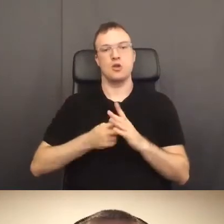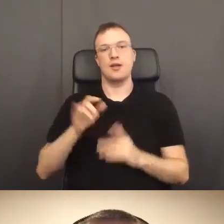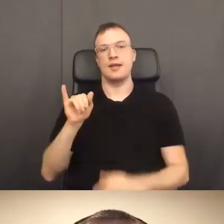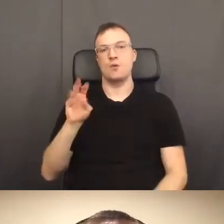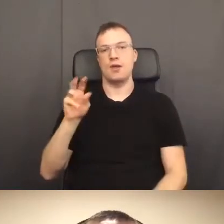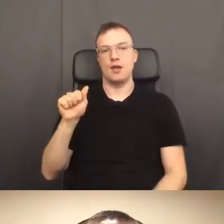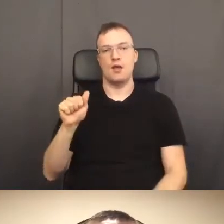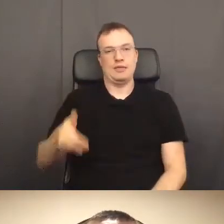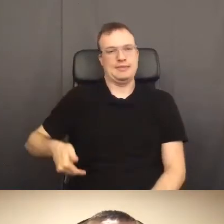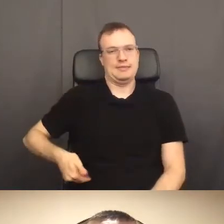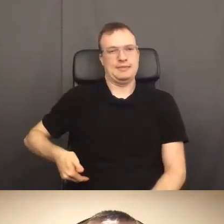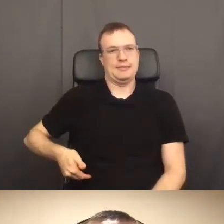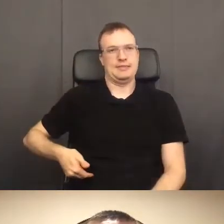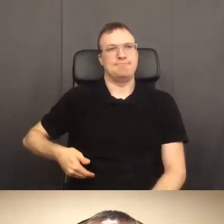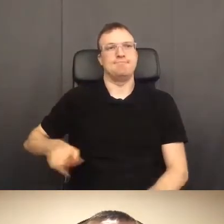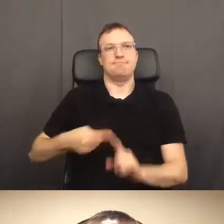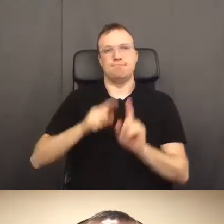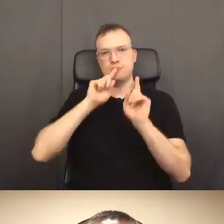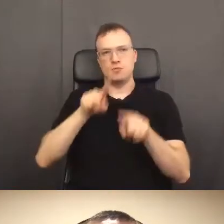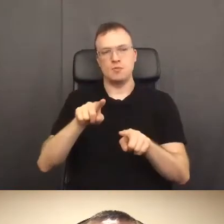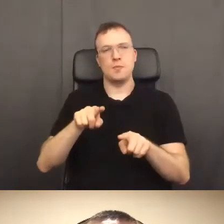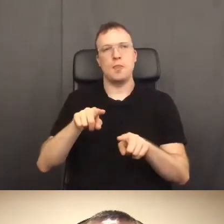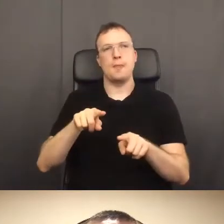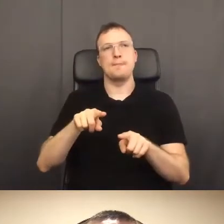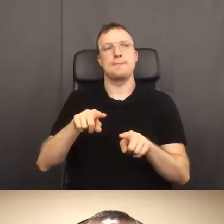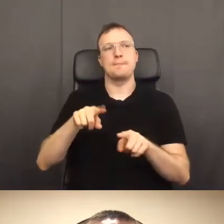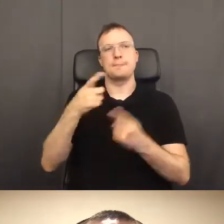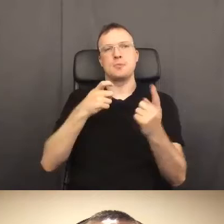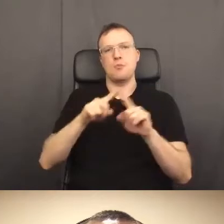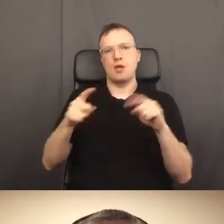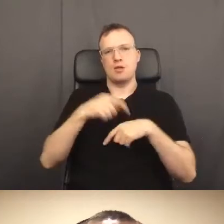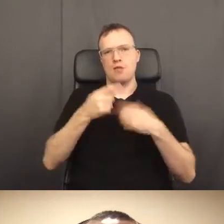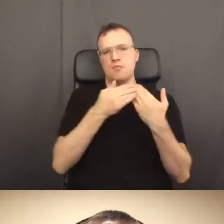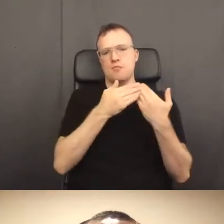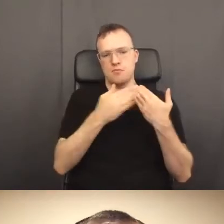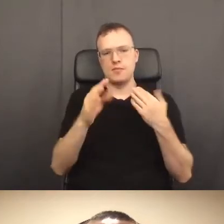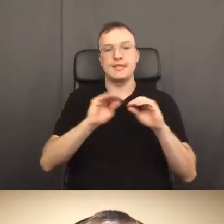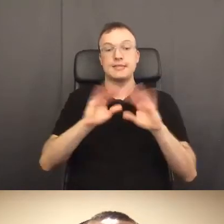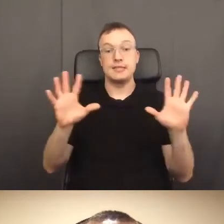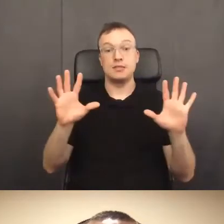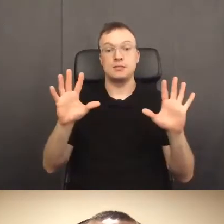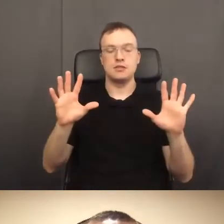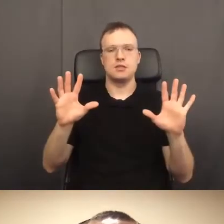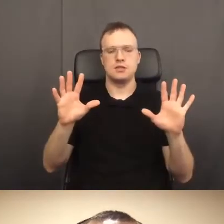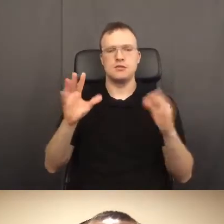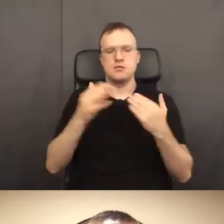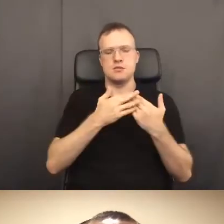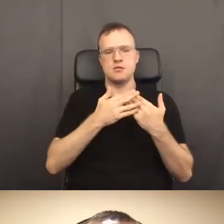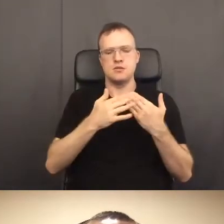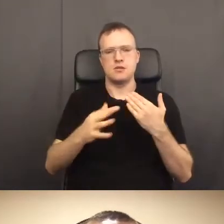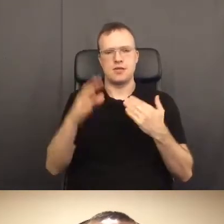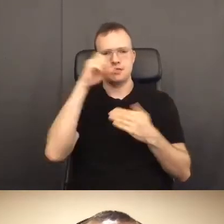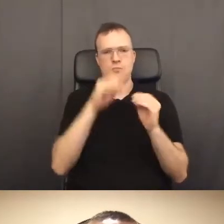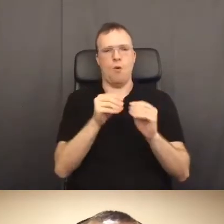sense when answering your questions, but as time went on, and especially at the time, it seemed, I guess, to mainly be